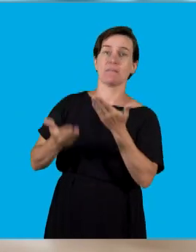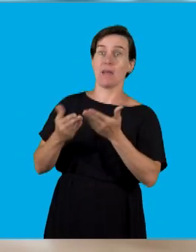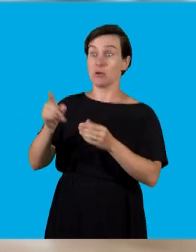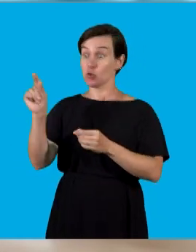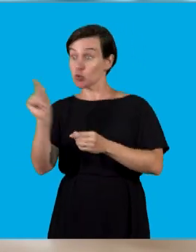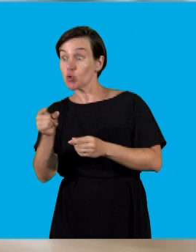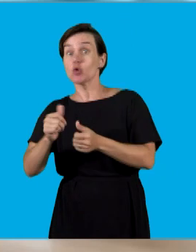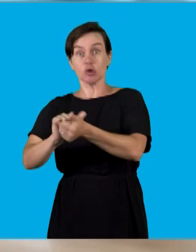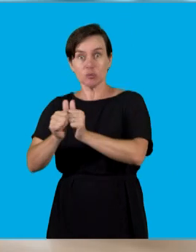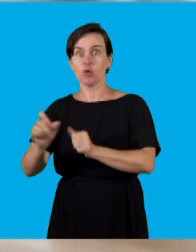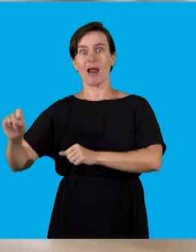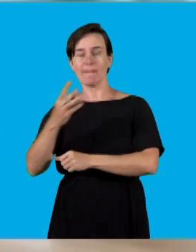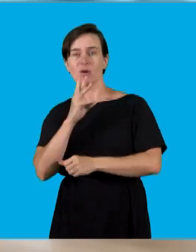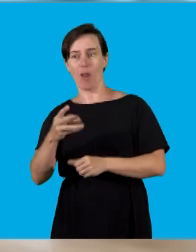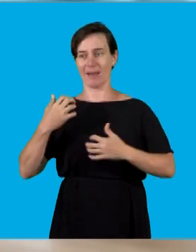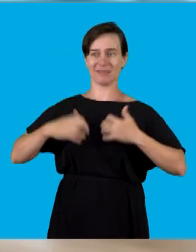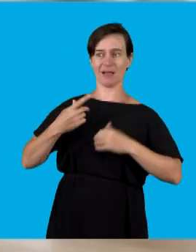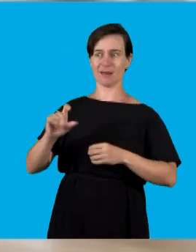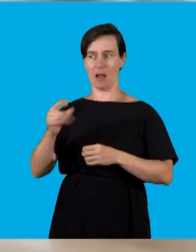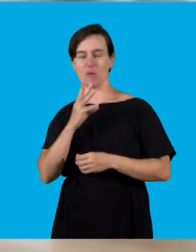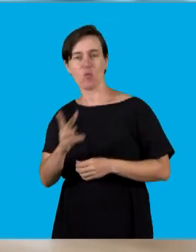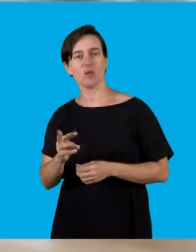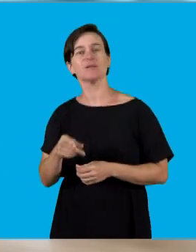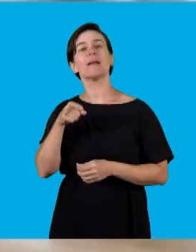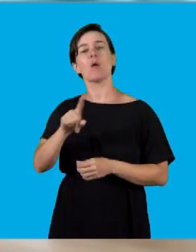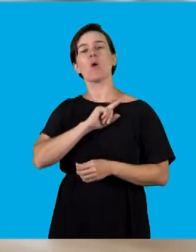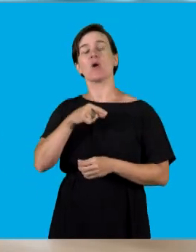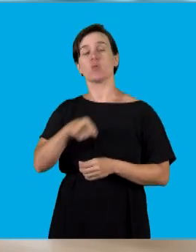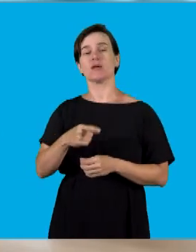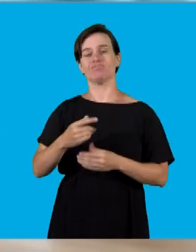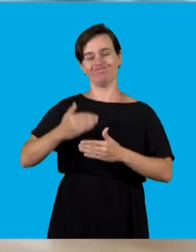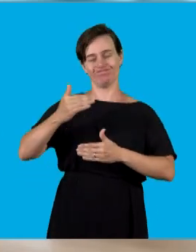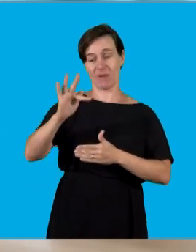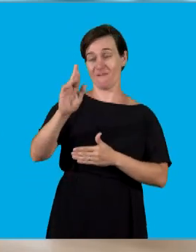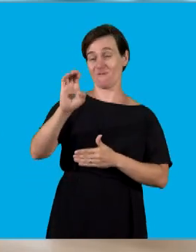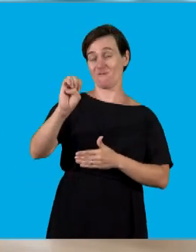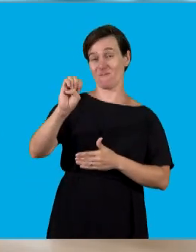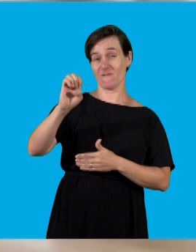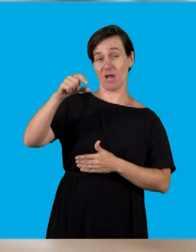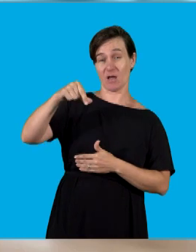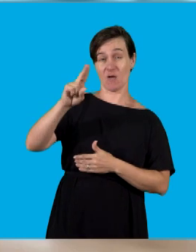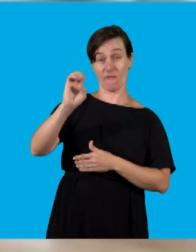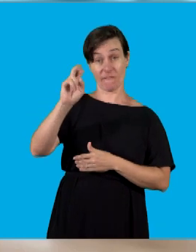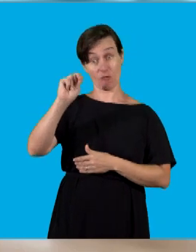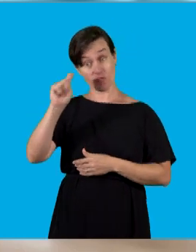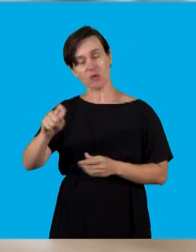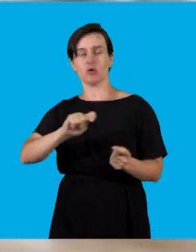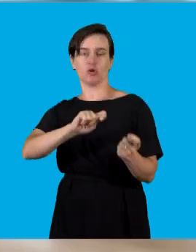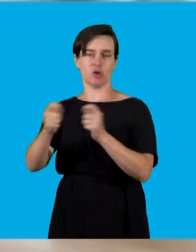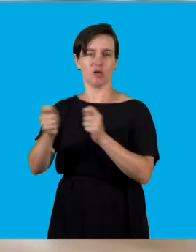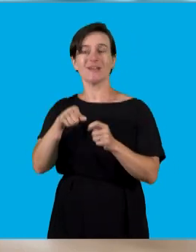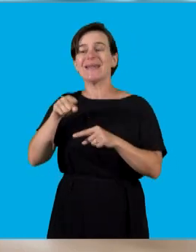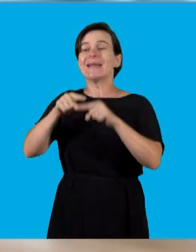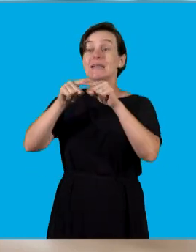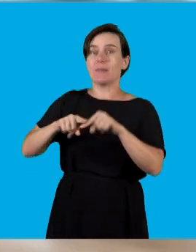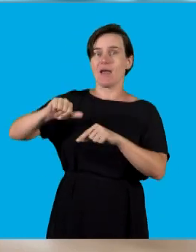certain event that is about to take place. So that's why we call it frequently changing, because it will change according